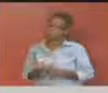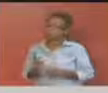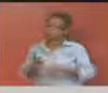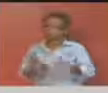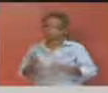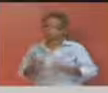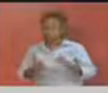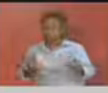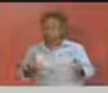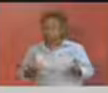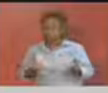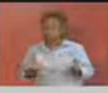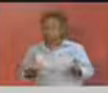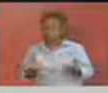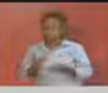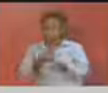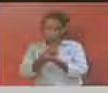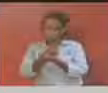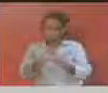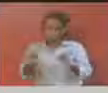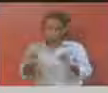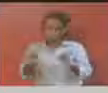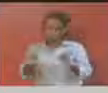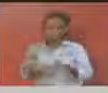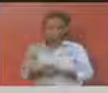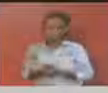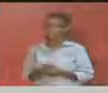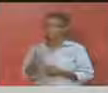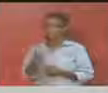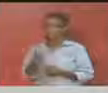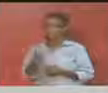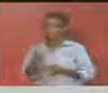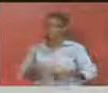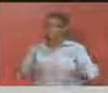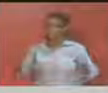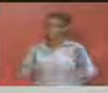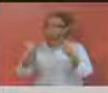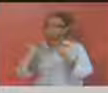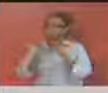population must trump expediency.